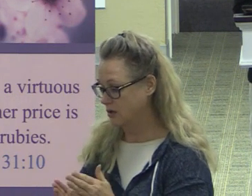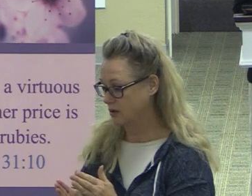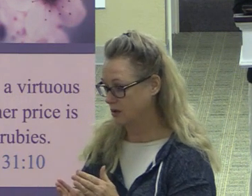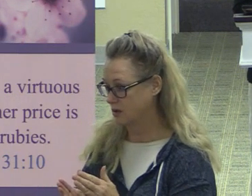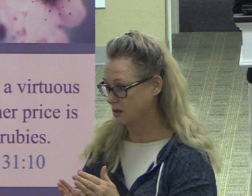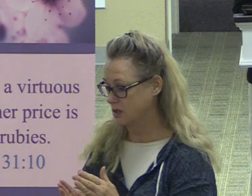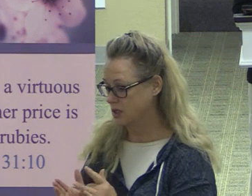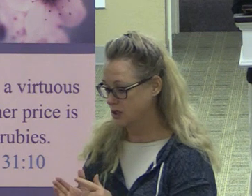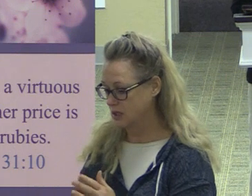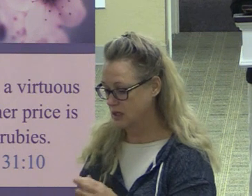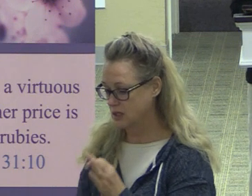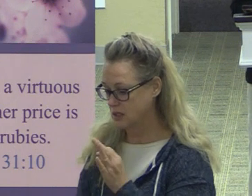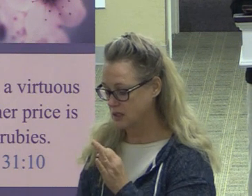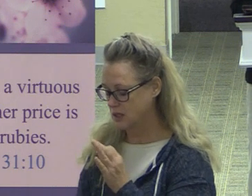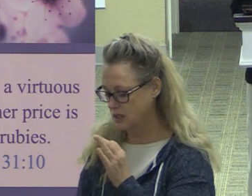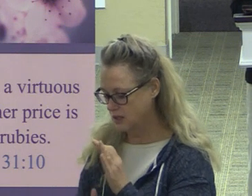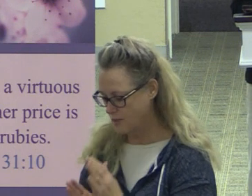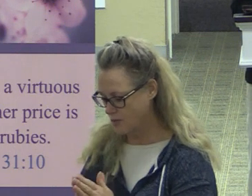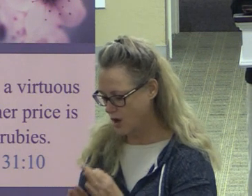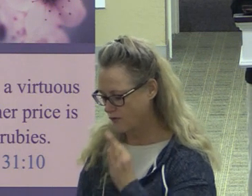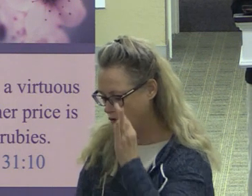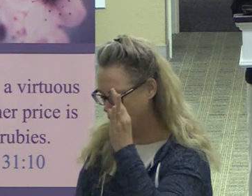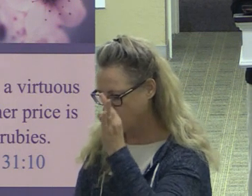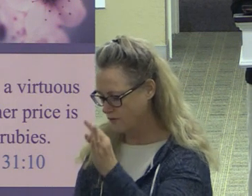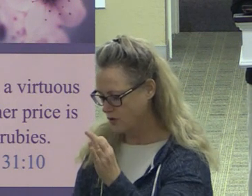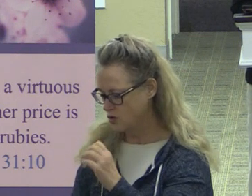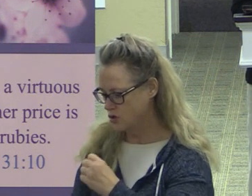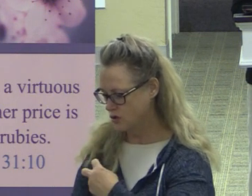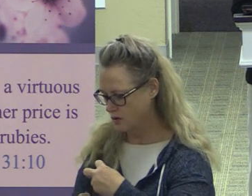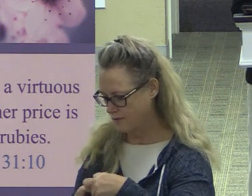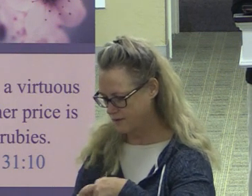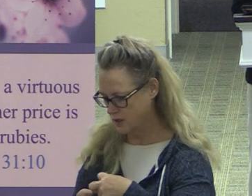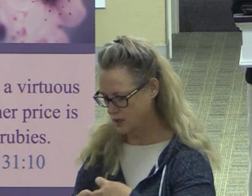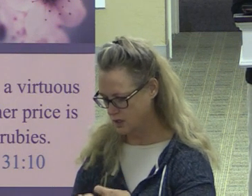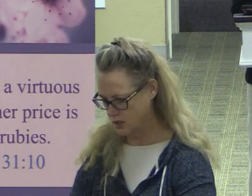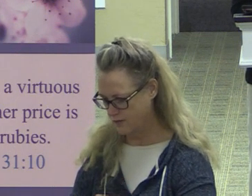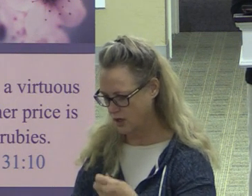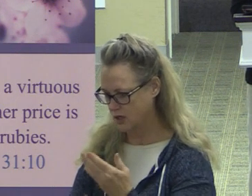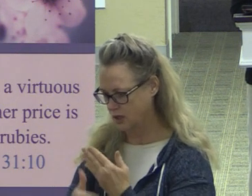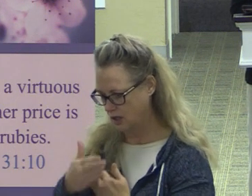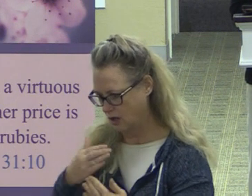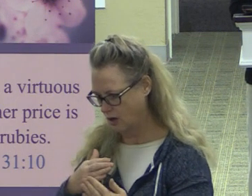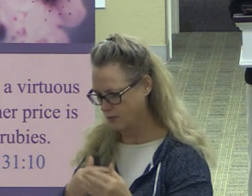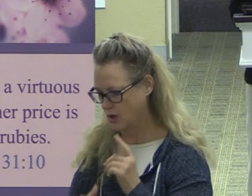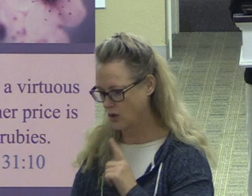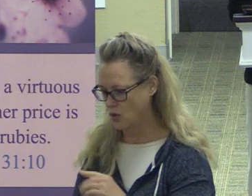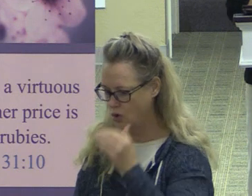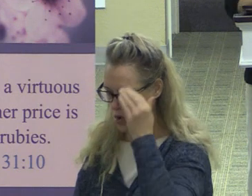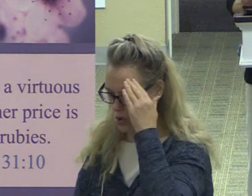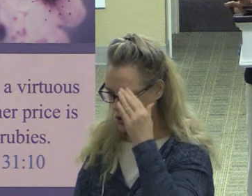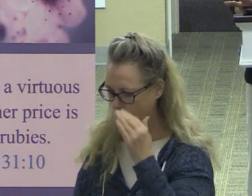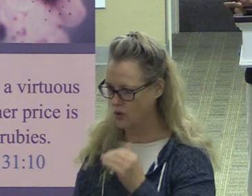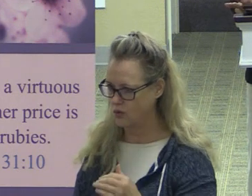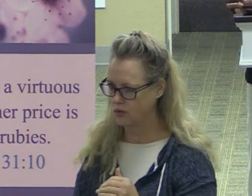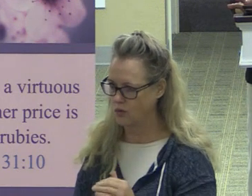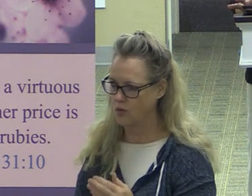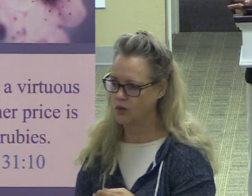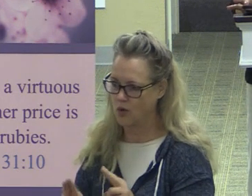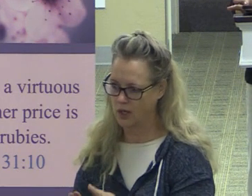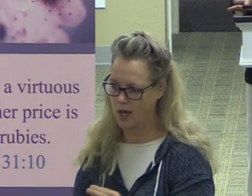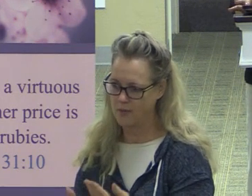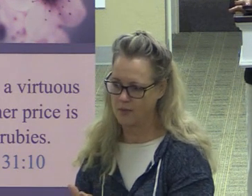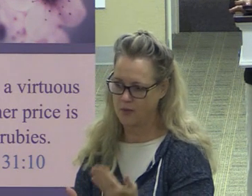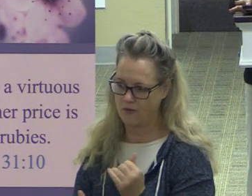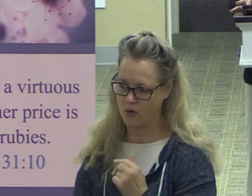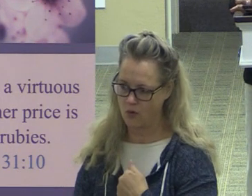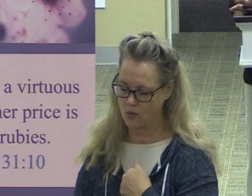difficulties in their lives. The Lord knows what will happen in our lives before we do. Have you ever thought when a